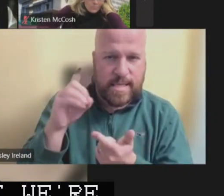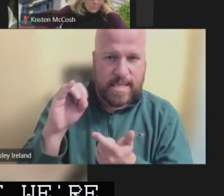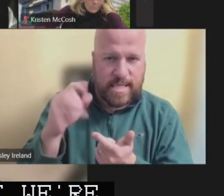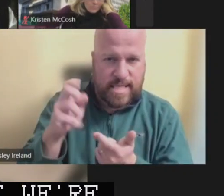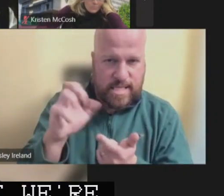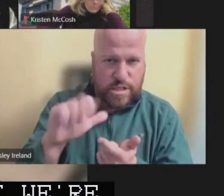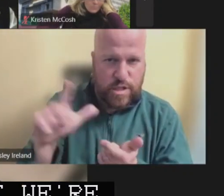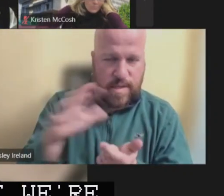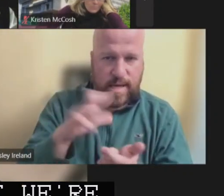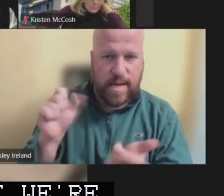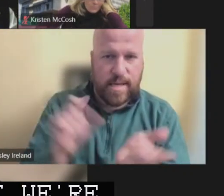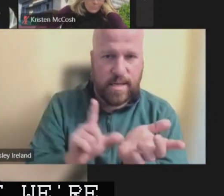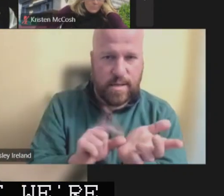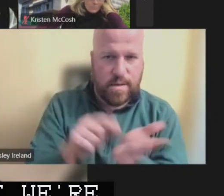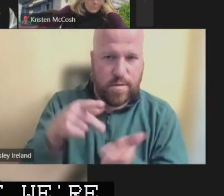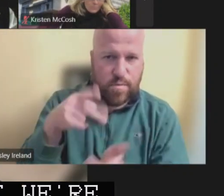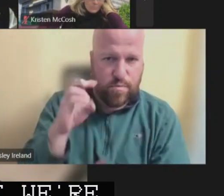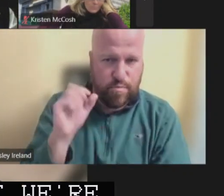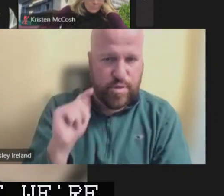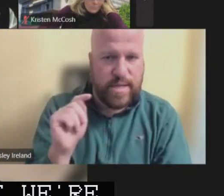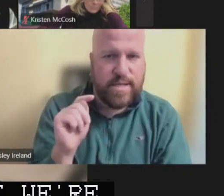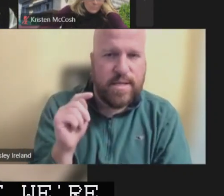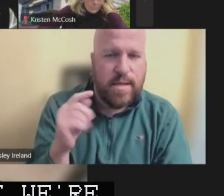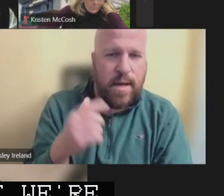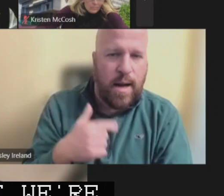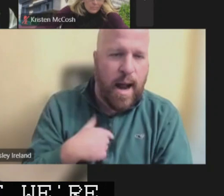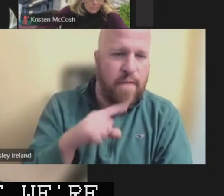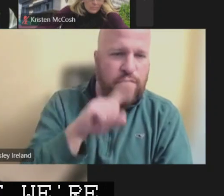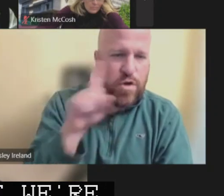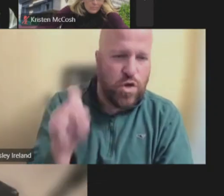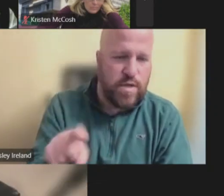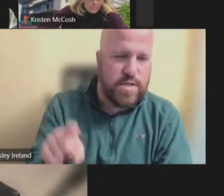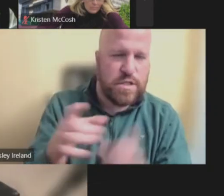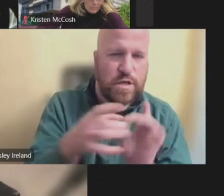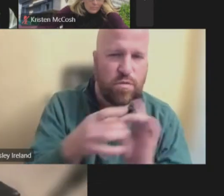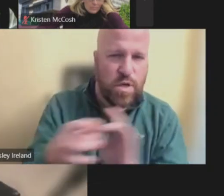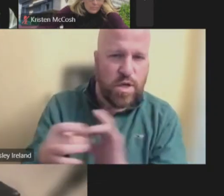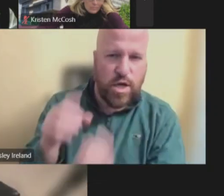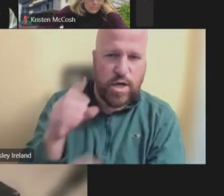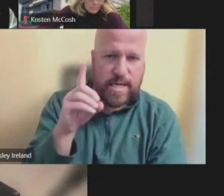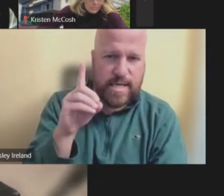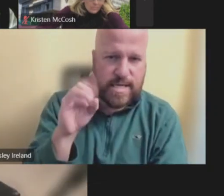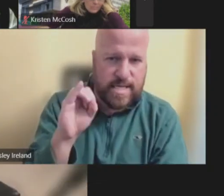I understand this was in person, remote, and in print.